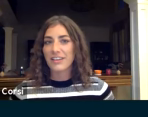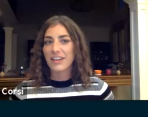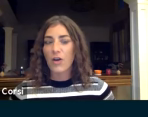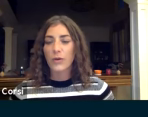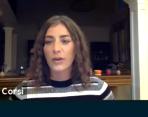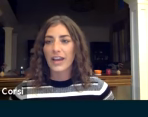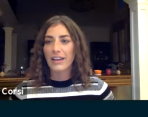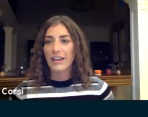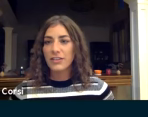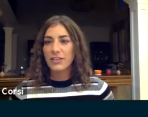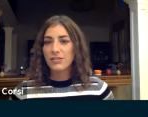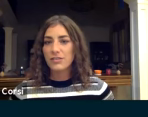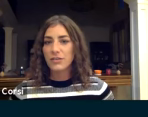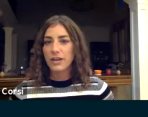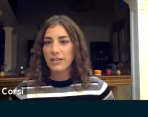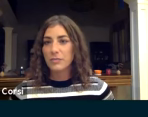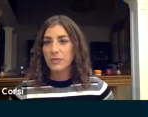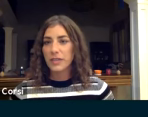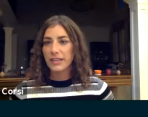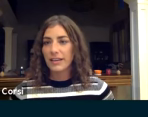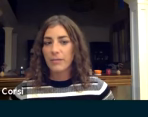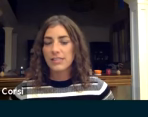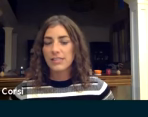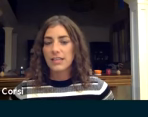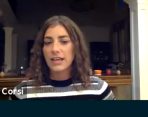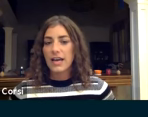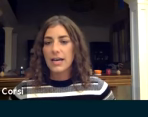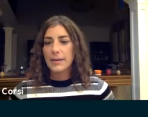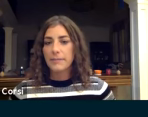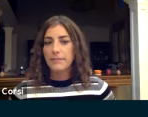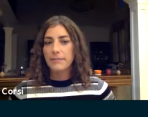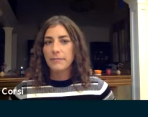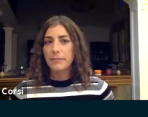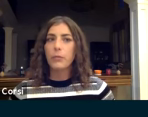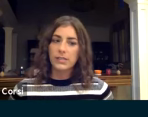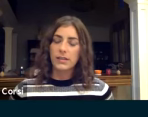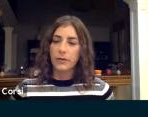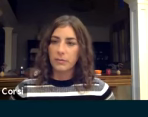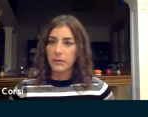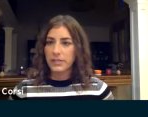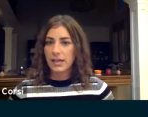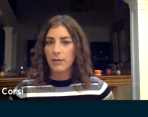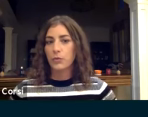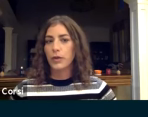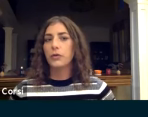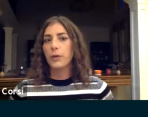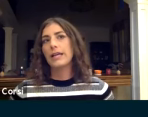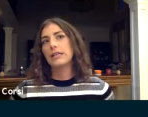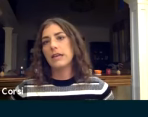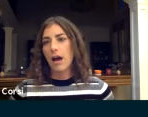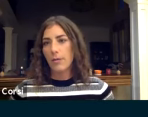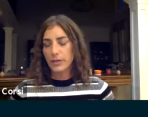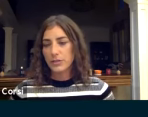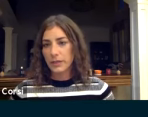there's a road ahead of you. So you contemplate that giving up phase. But what stuck with me was I would